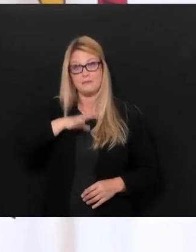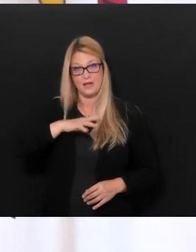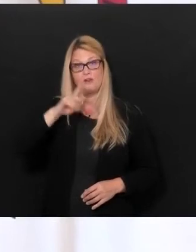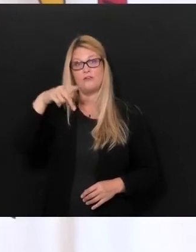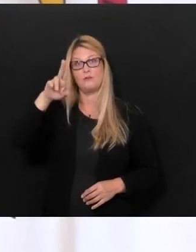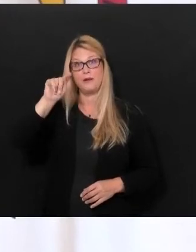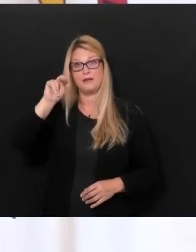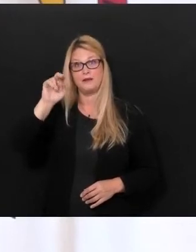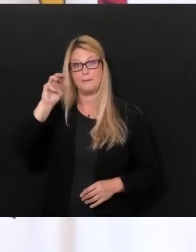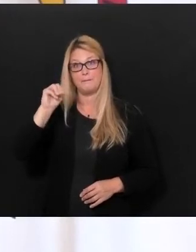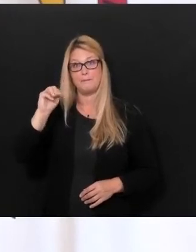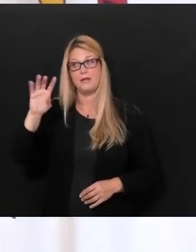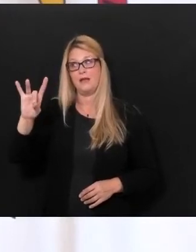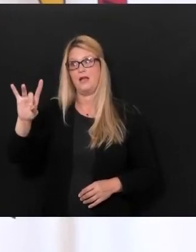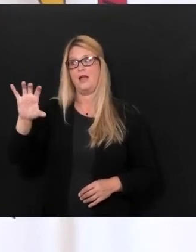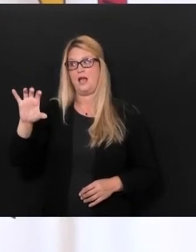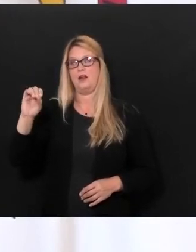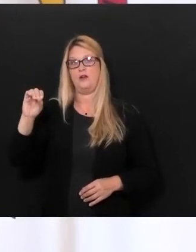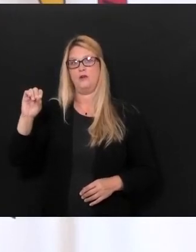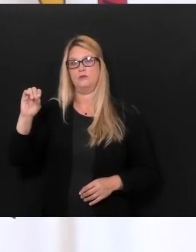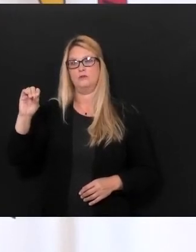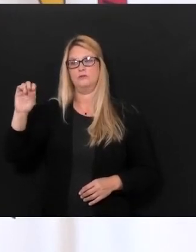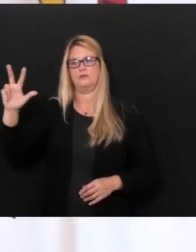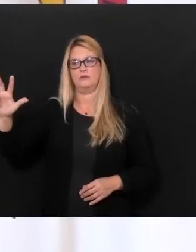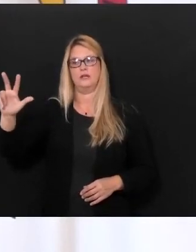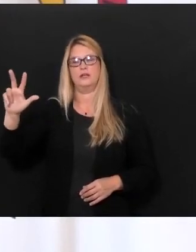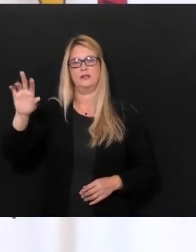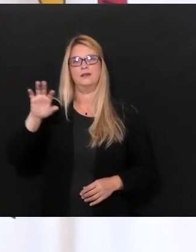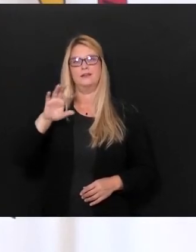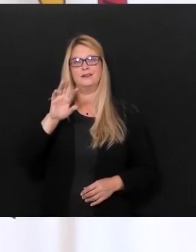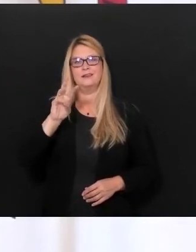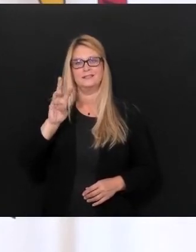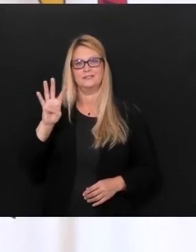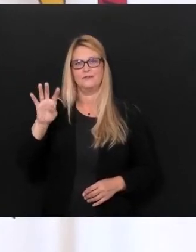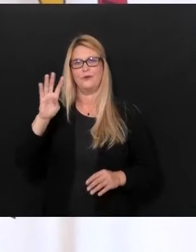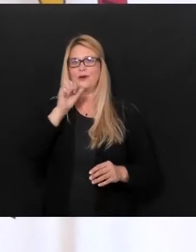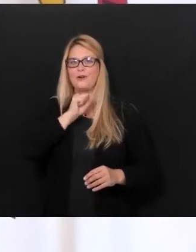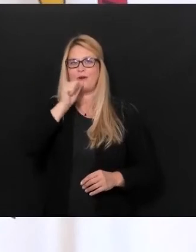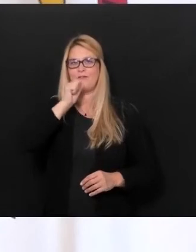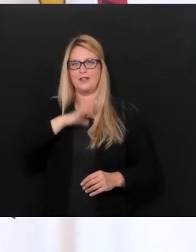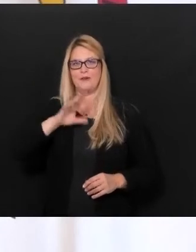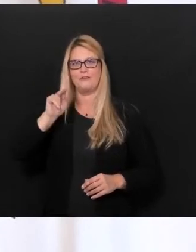Putnam County. The 803rd death, a 62-year-old female from Kanawha